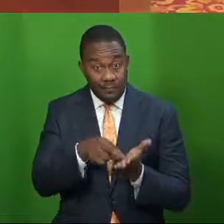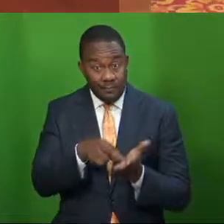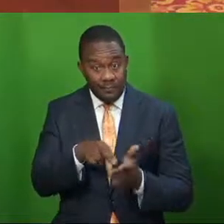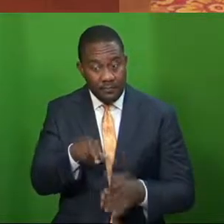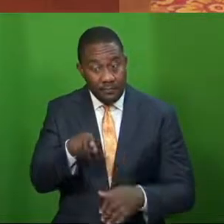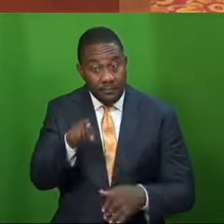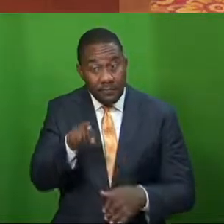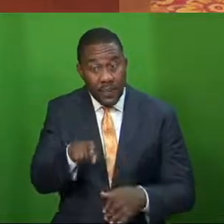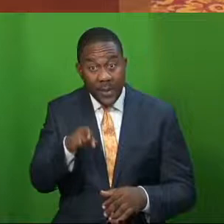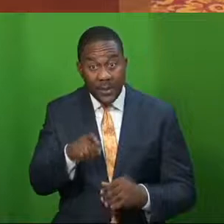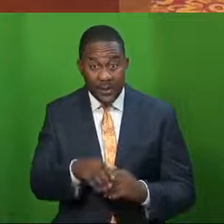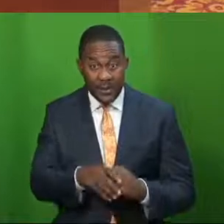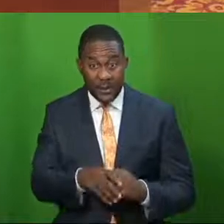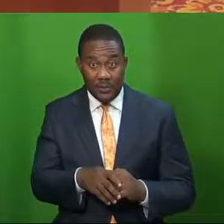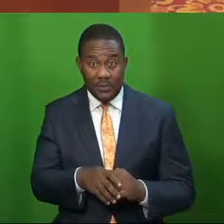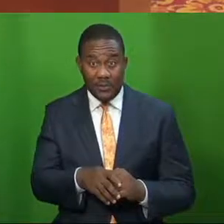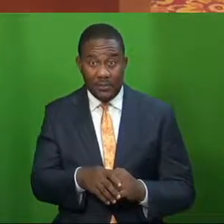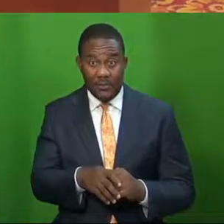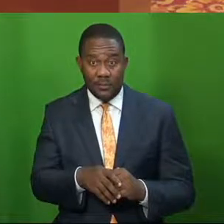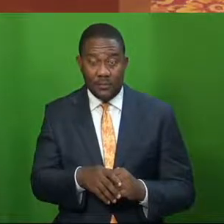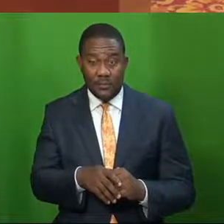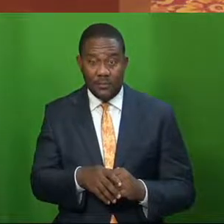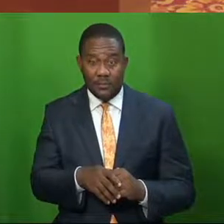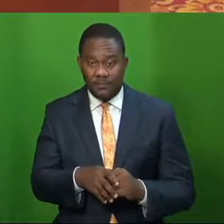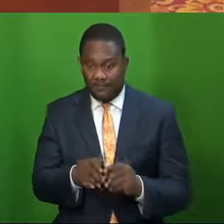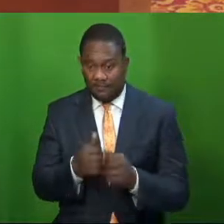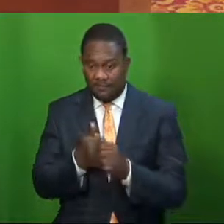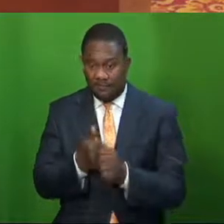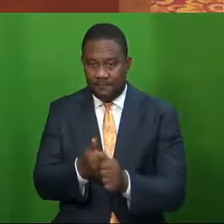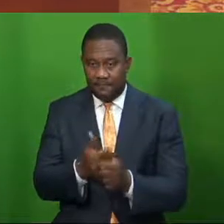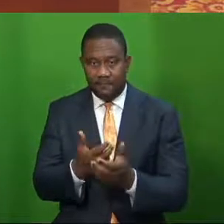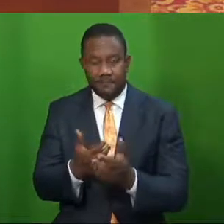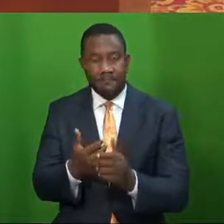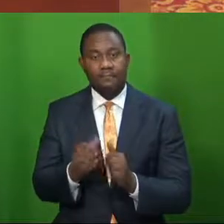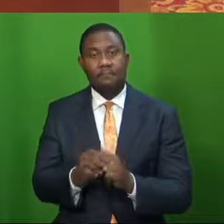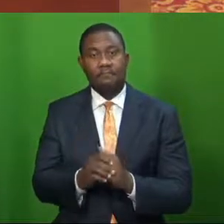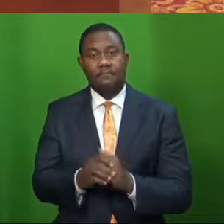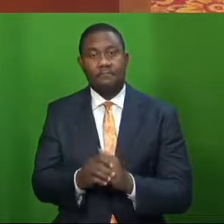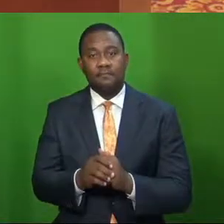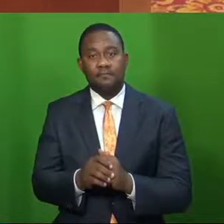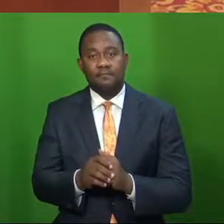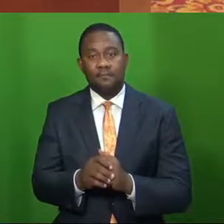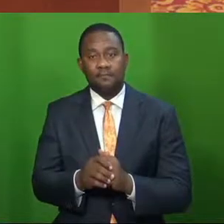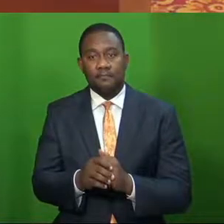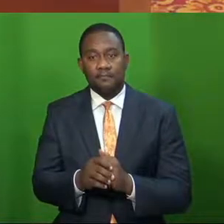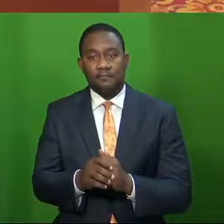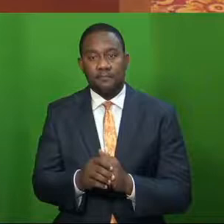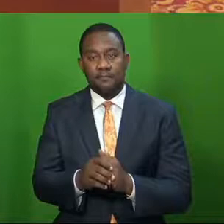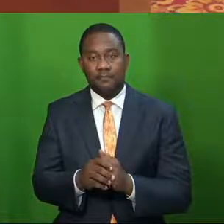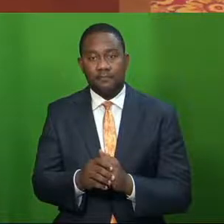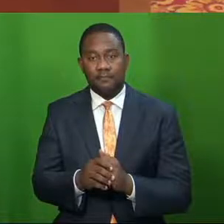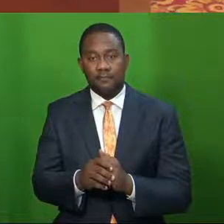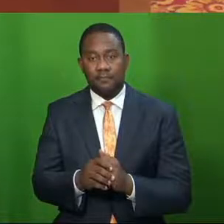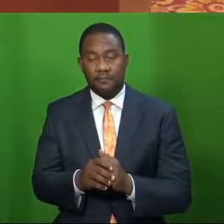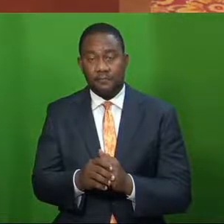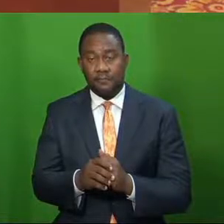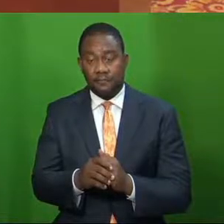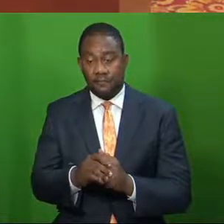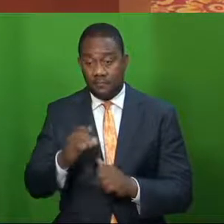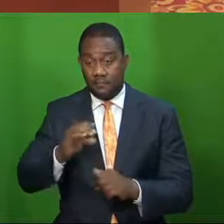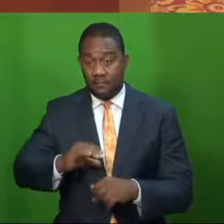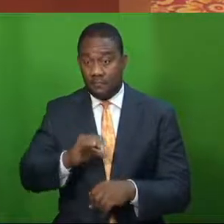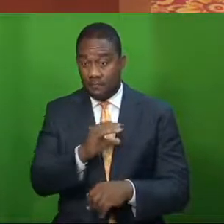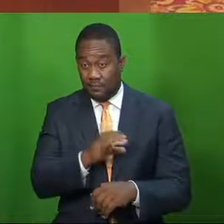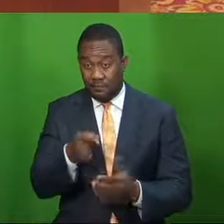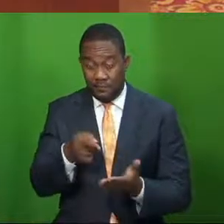owned by the Standing Orders Committee. No, we had not constituted a Standing Orders Committee.